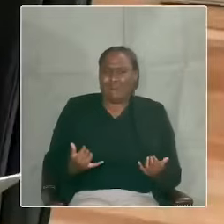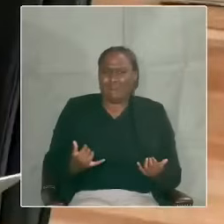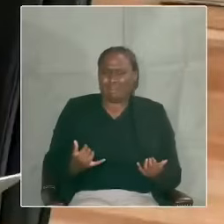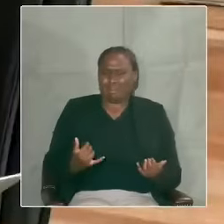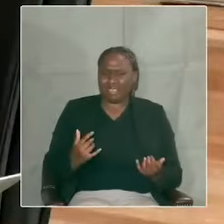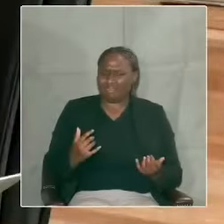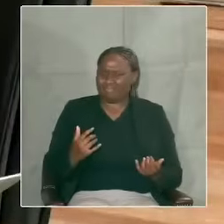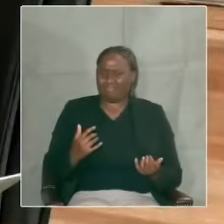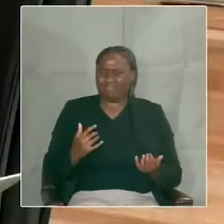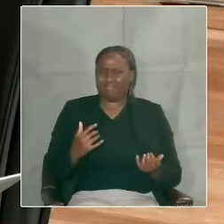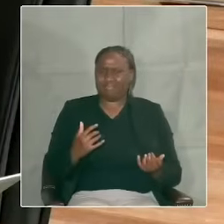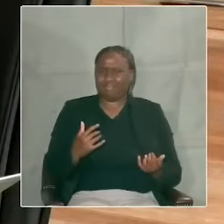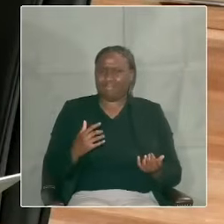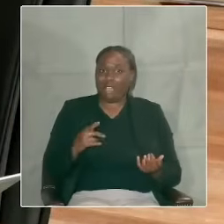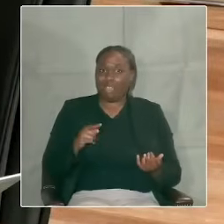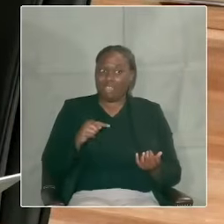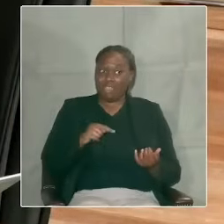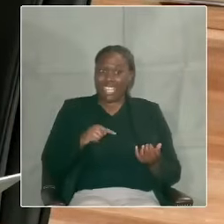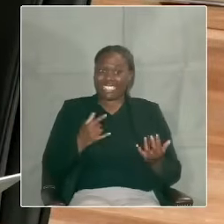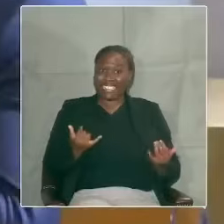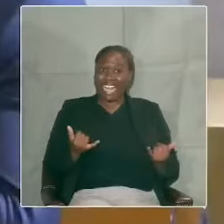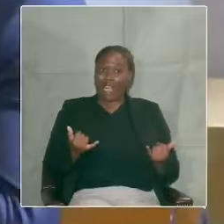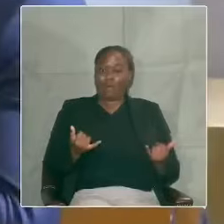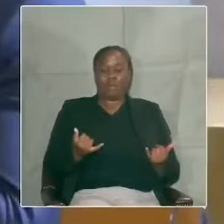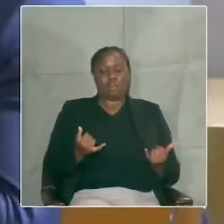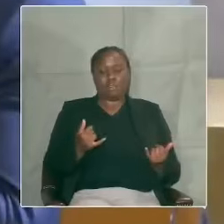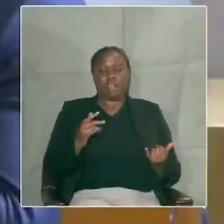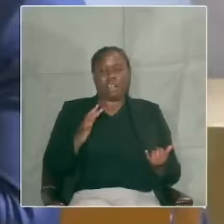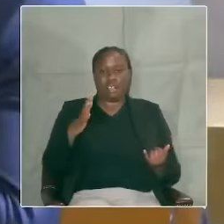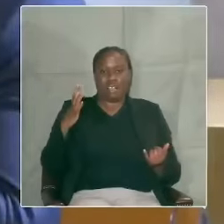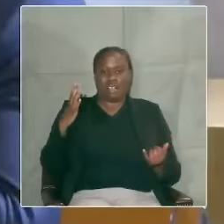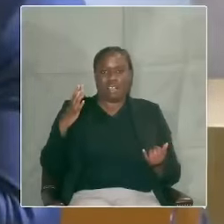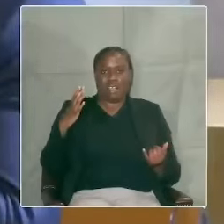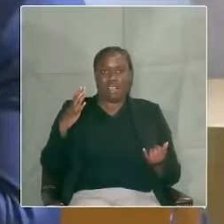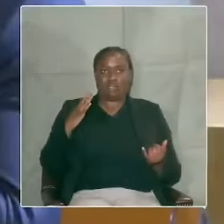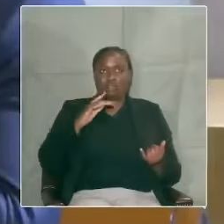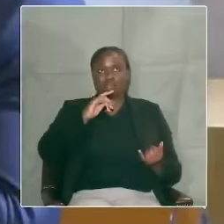part. He could have left that to the National Commissioner.